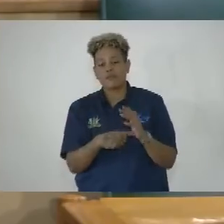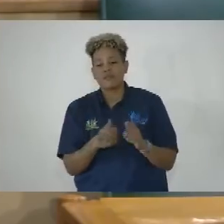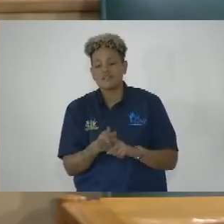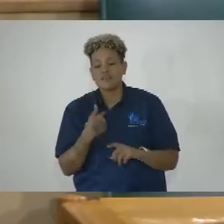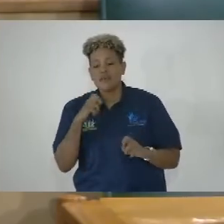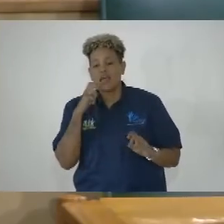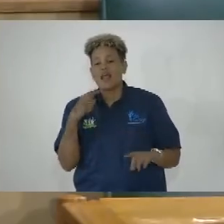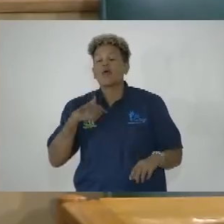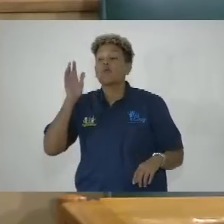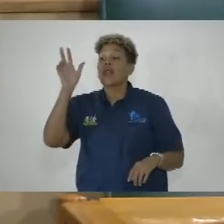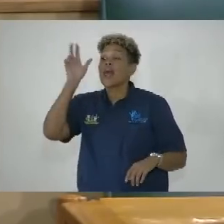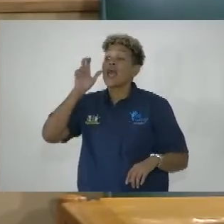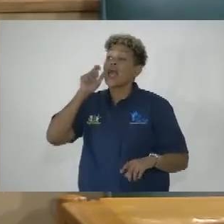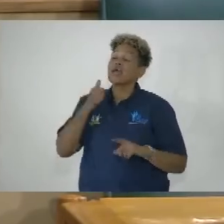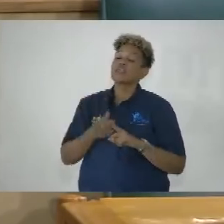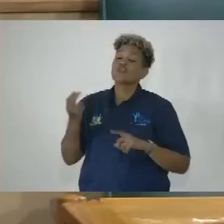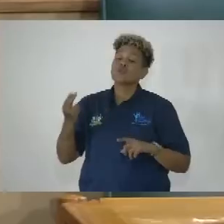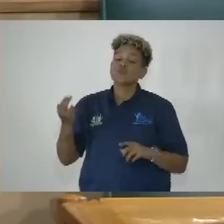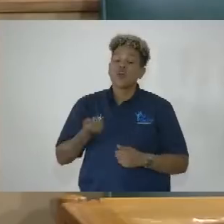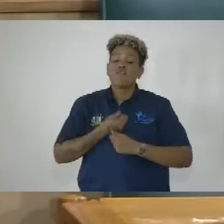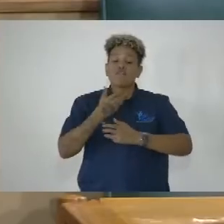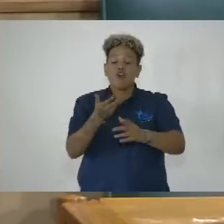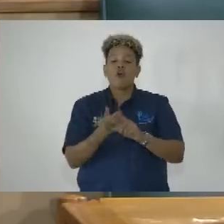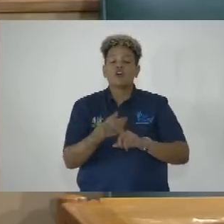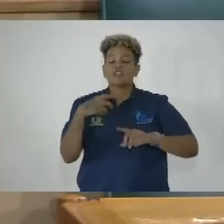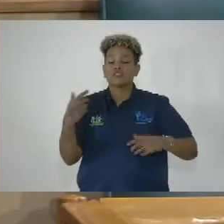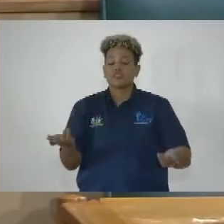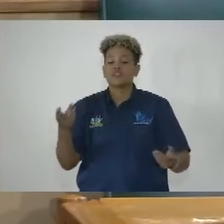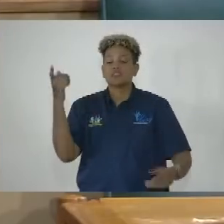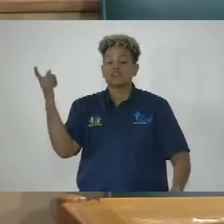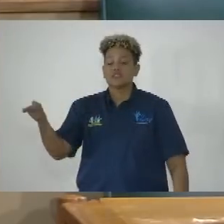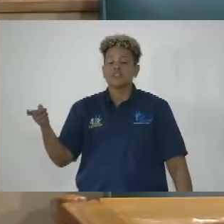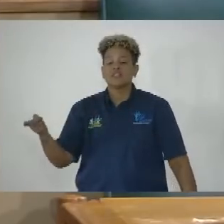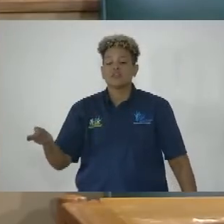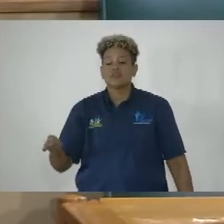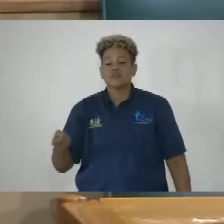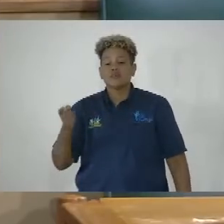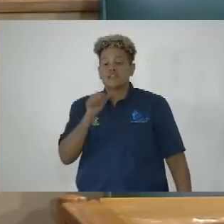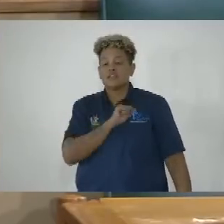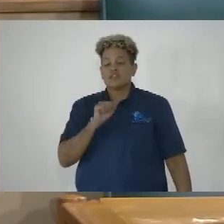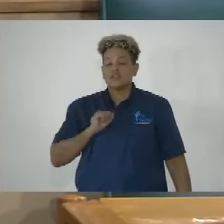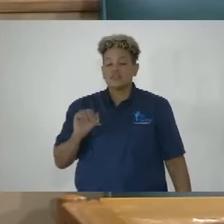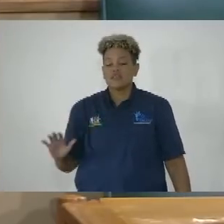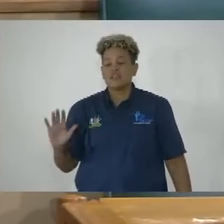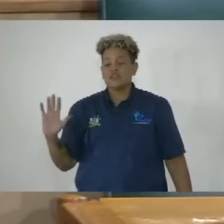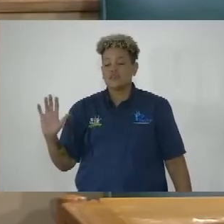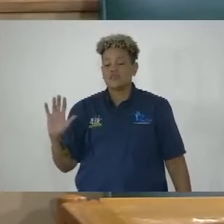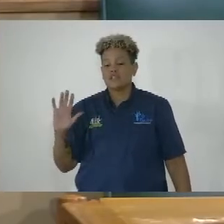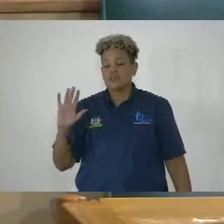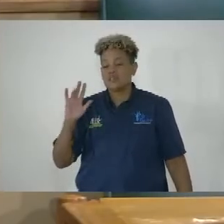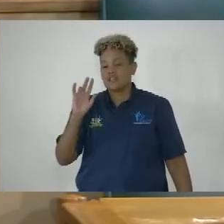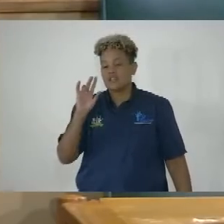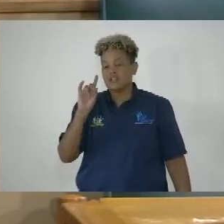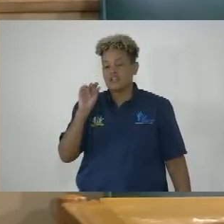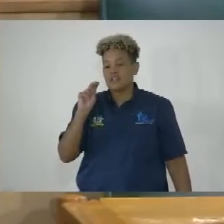here use the voice of Senator